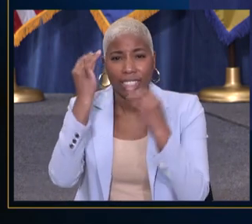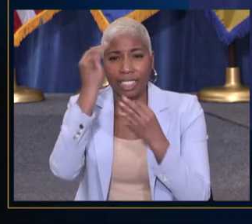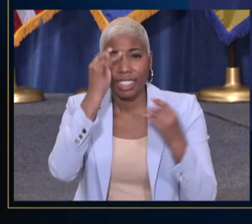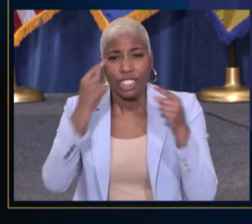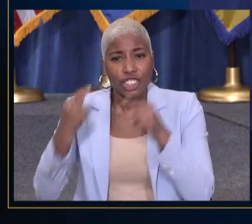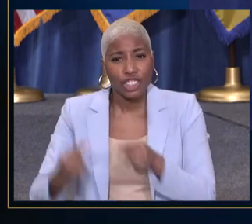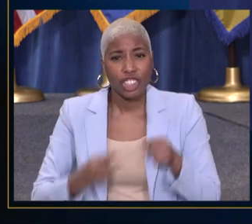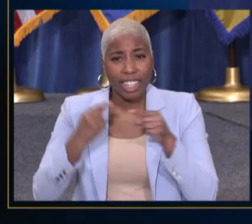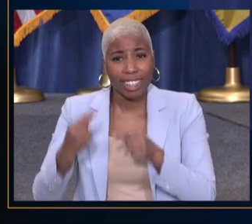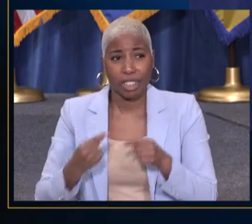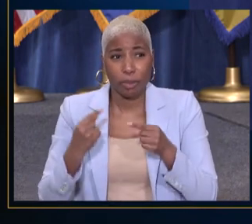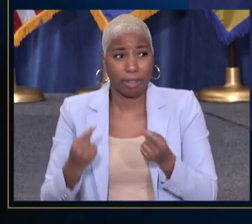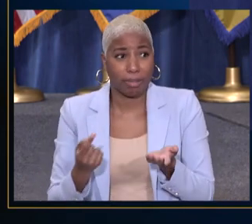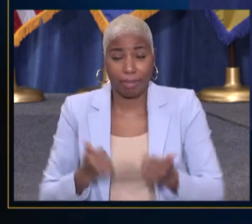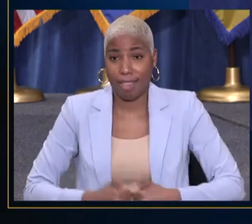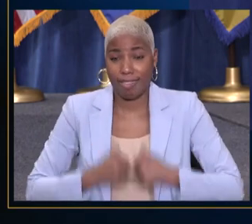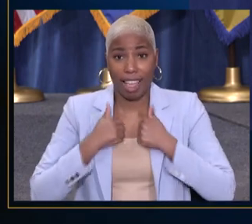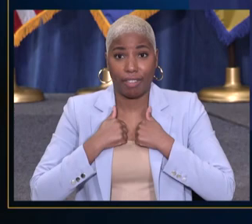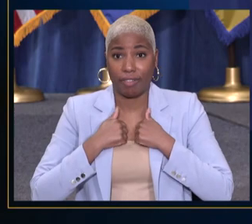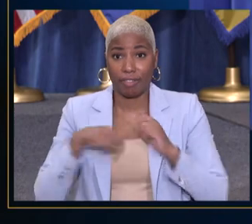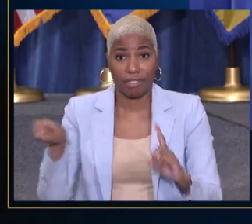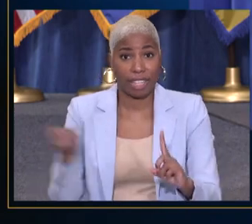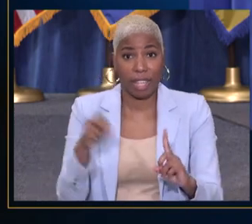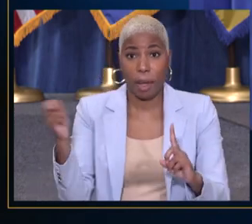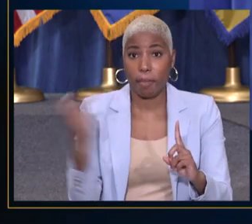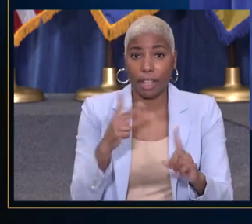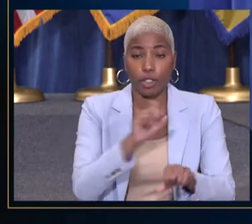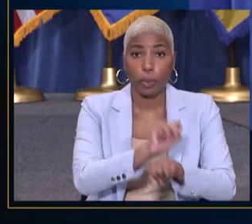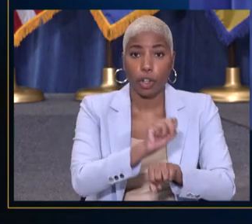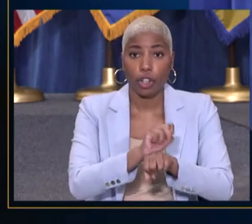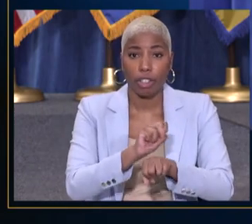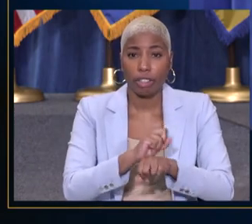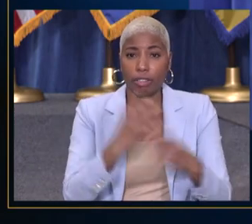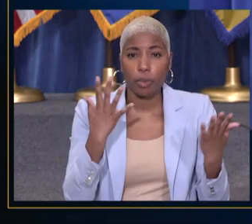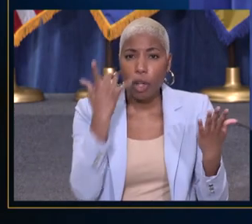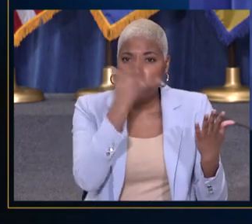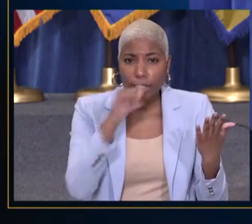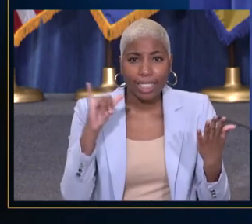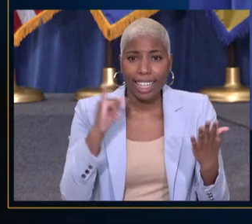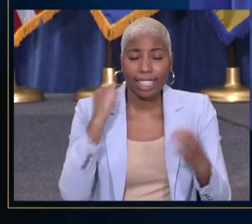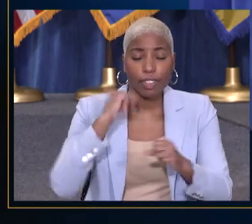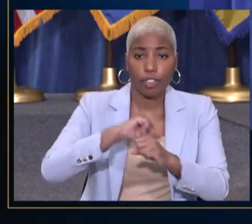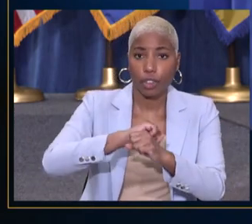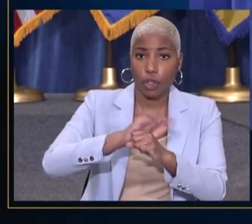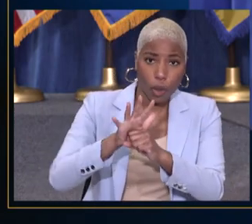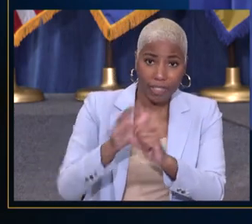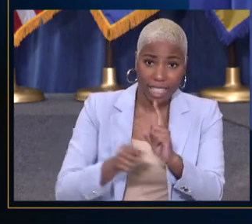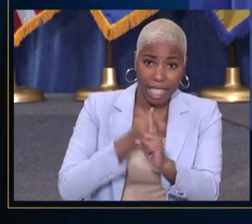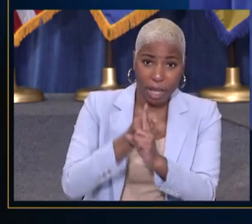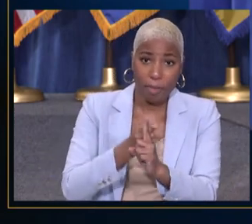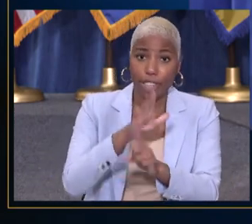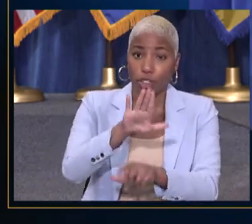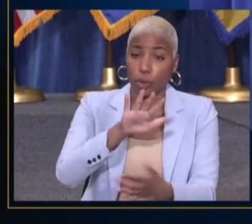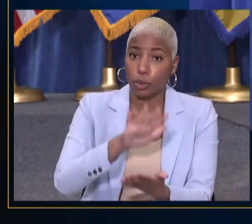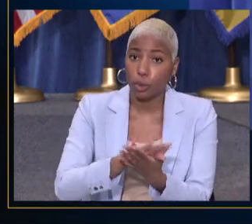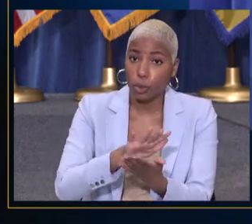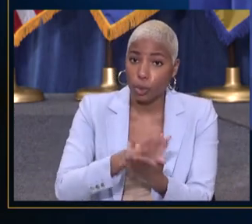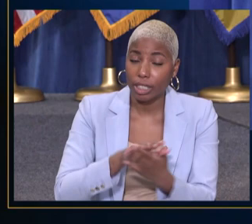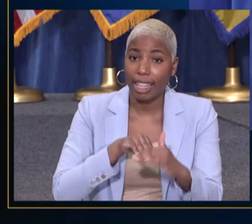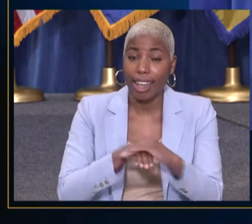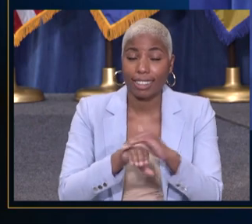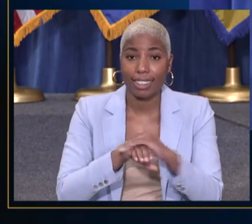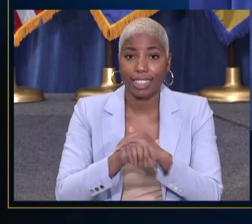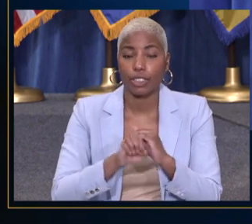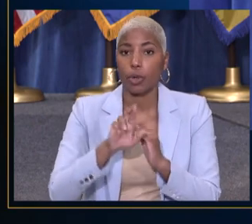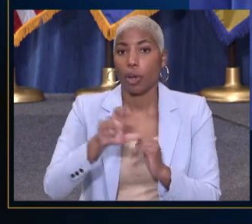of just life, transitioning back to work, what does it look like if COVID-19 has impacted your school access